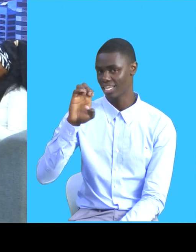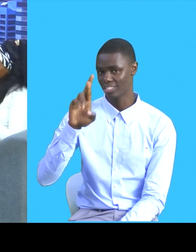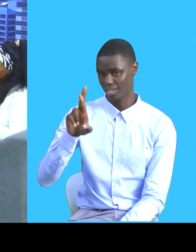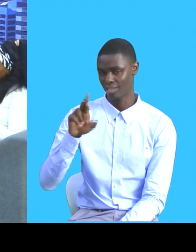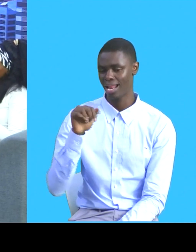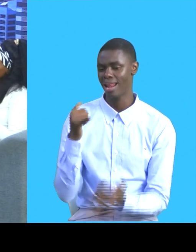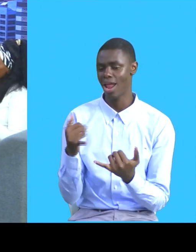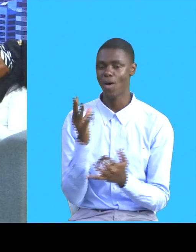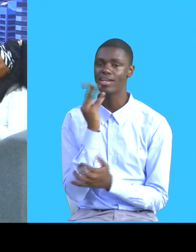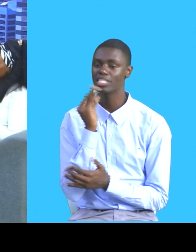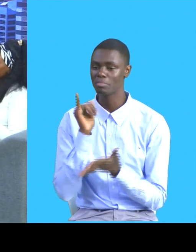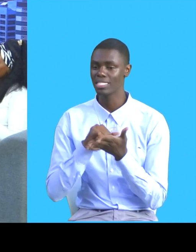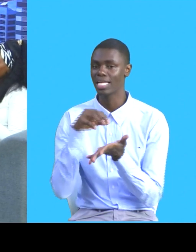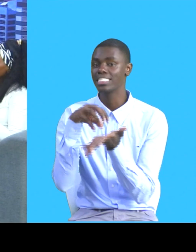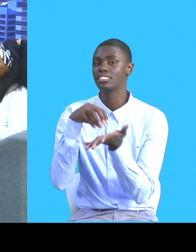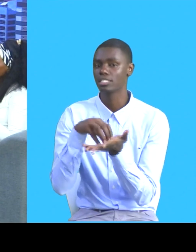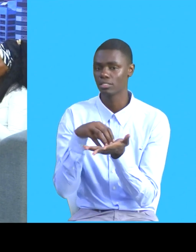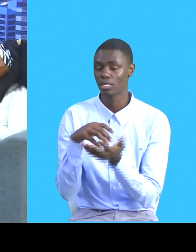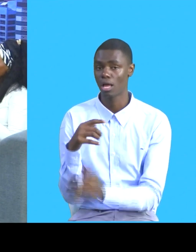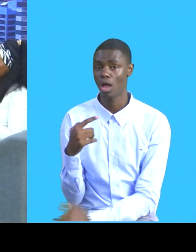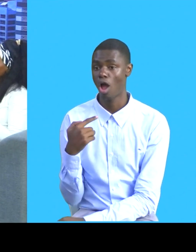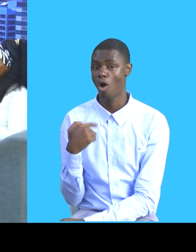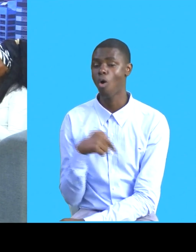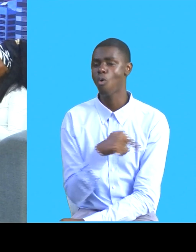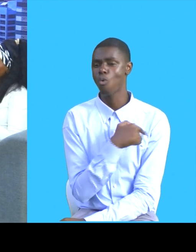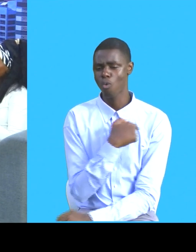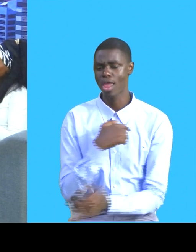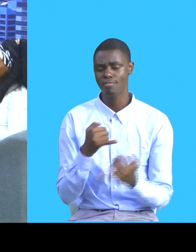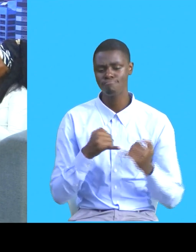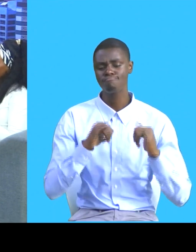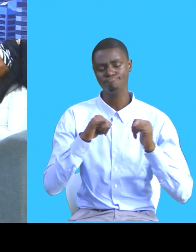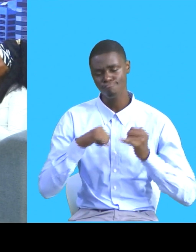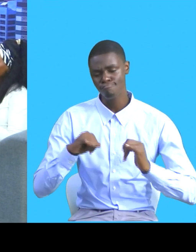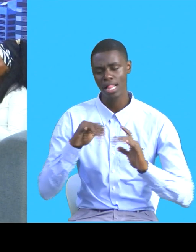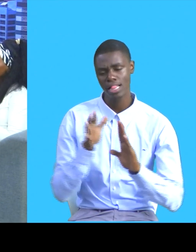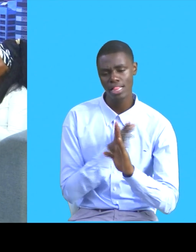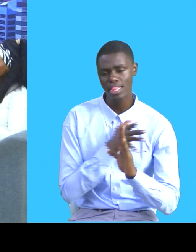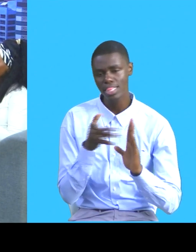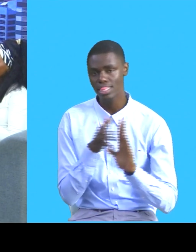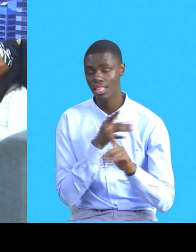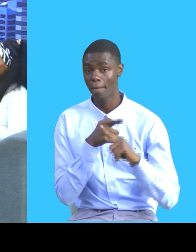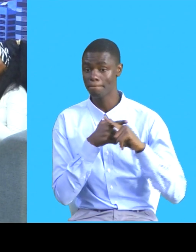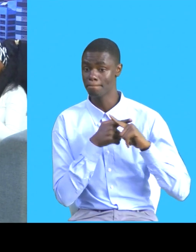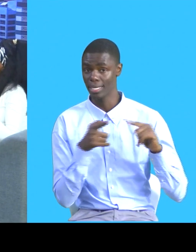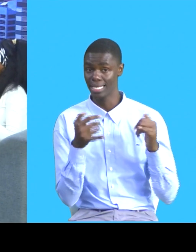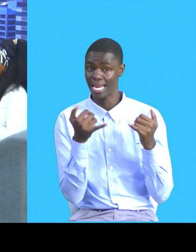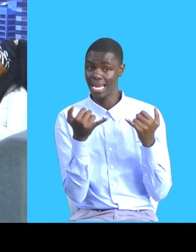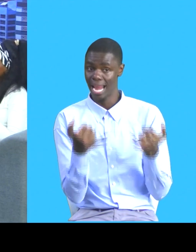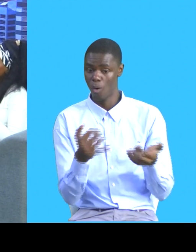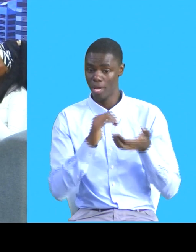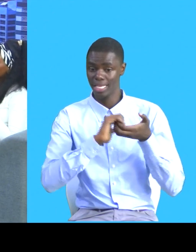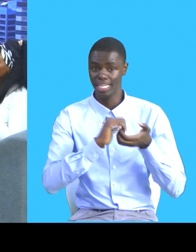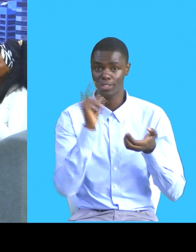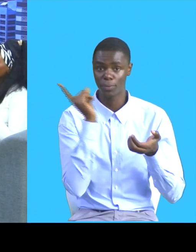experiencing that stage. And we are really trying to talk to her, but the moment now she's already